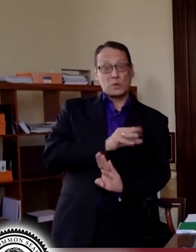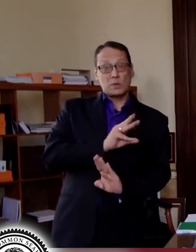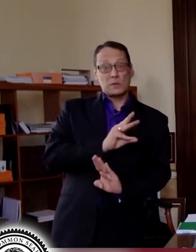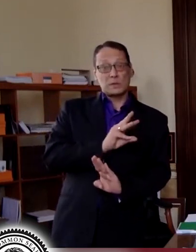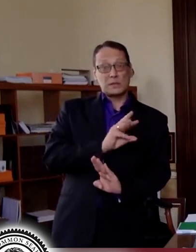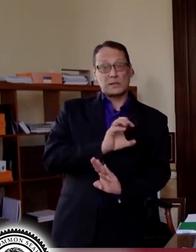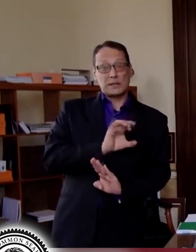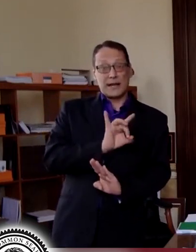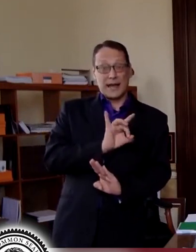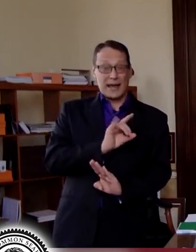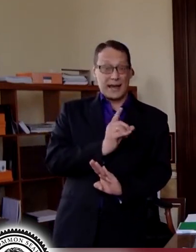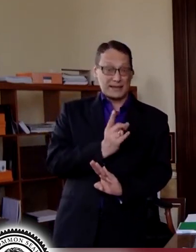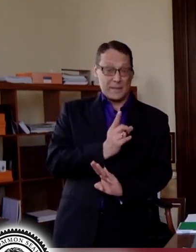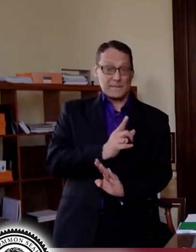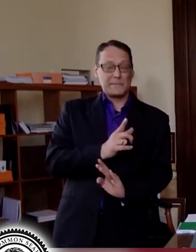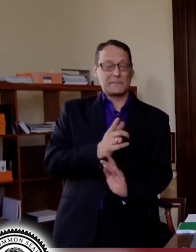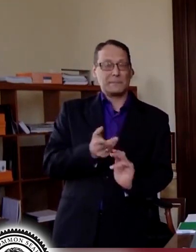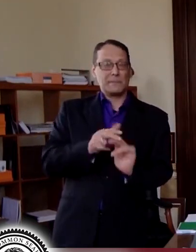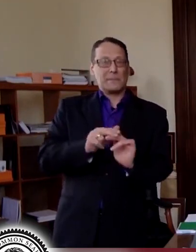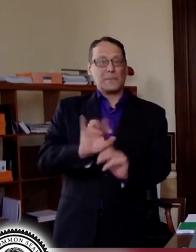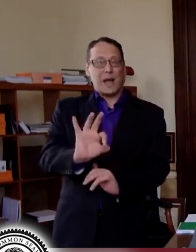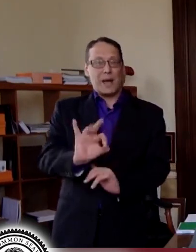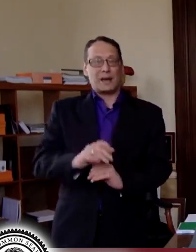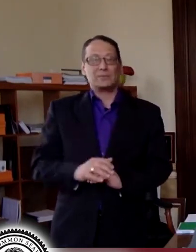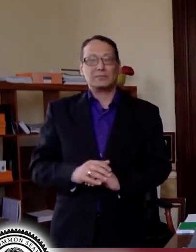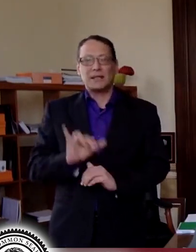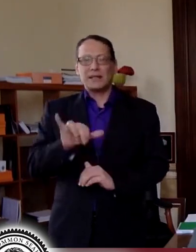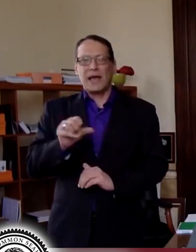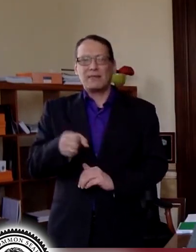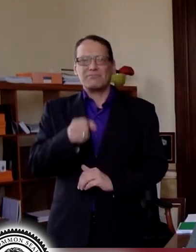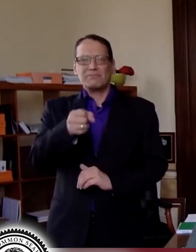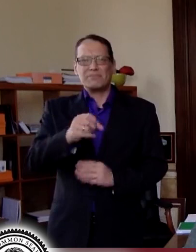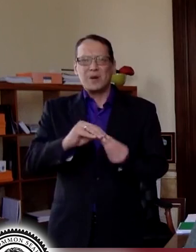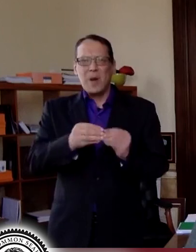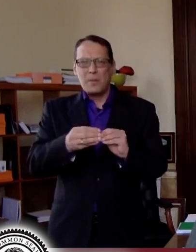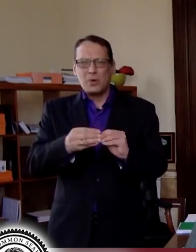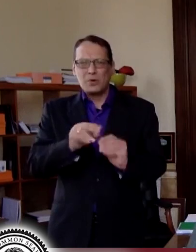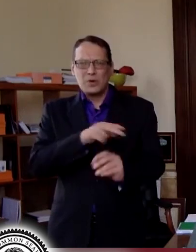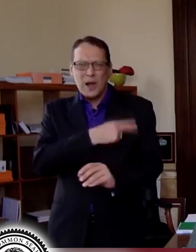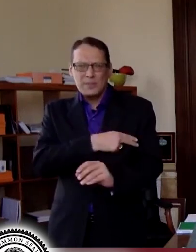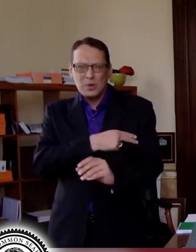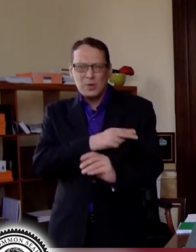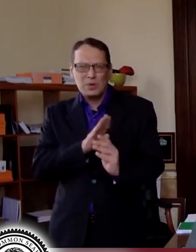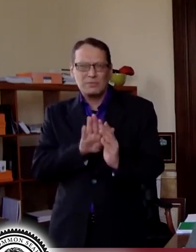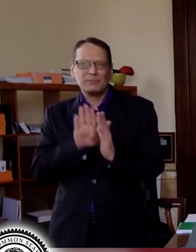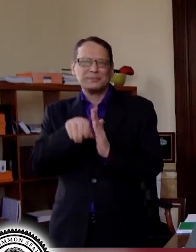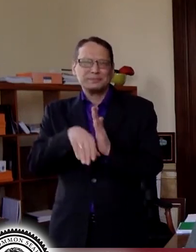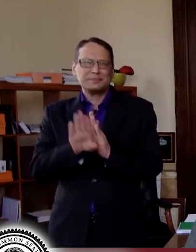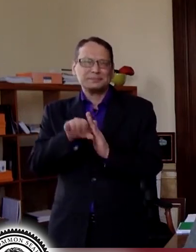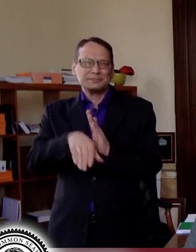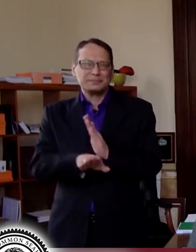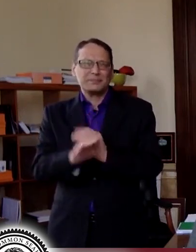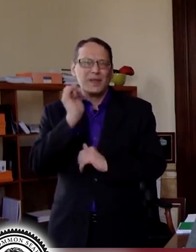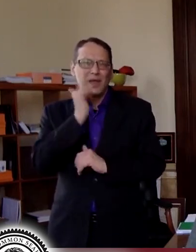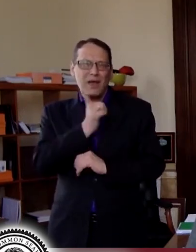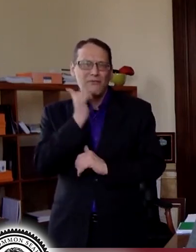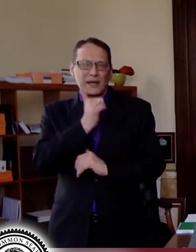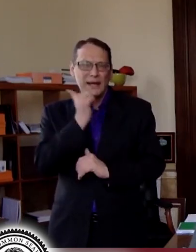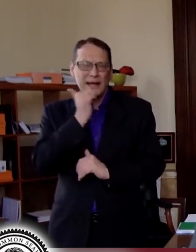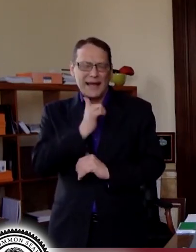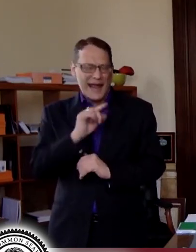we're seeing with these hospitalization numbers is they go up and down a little bit each day. So I think it